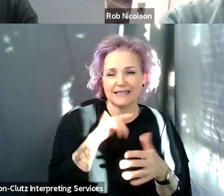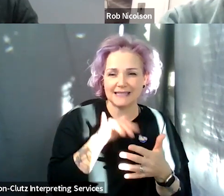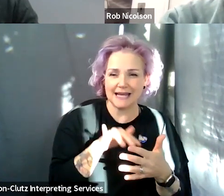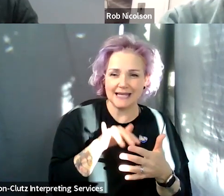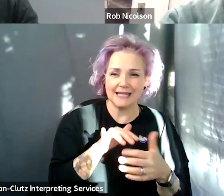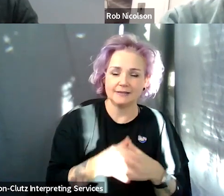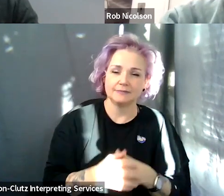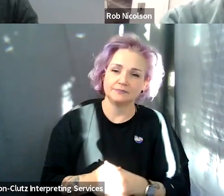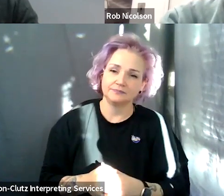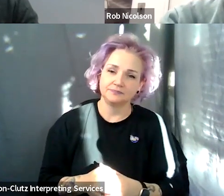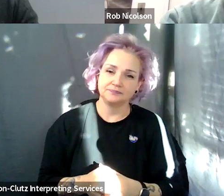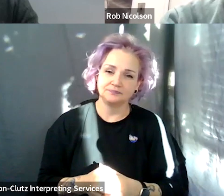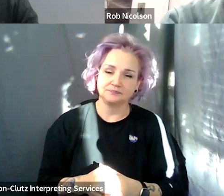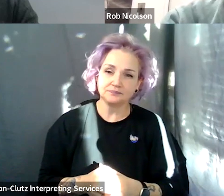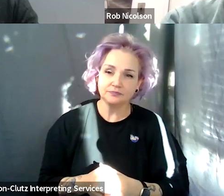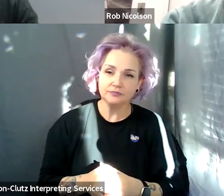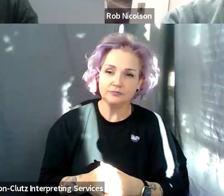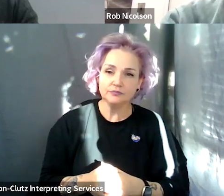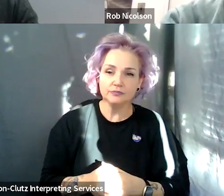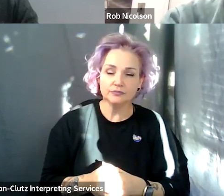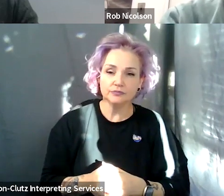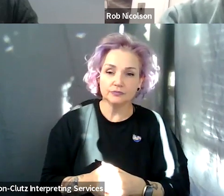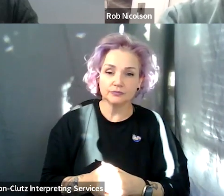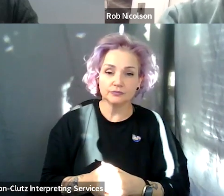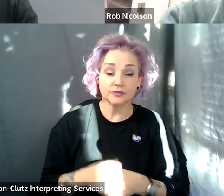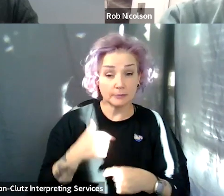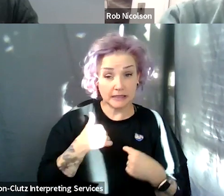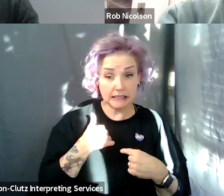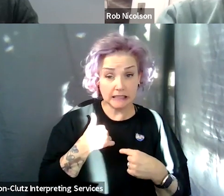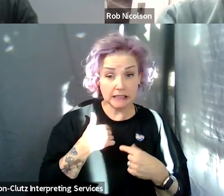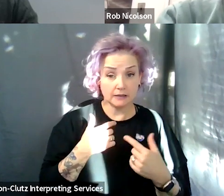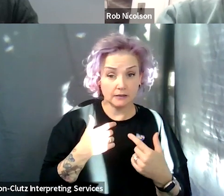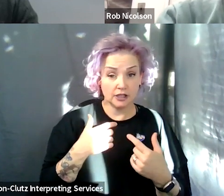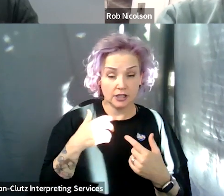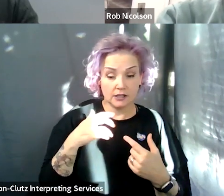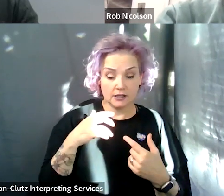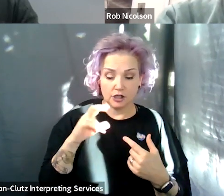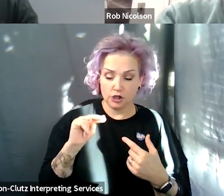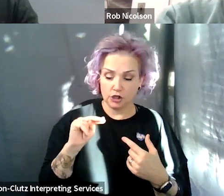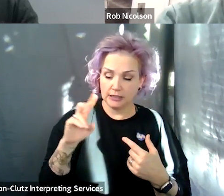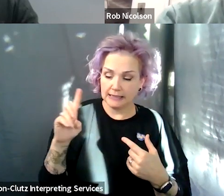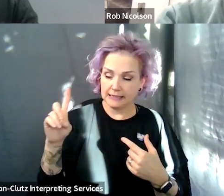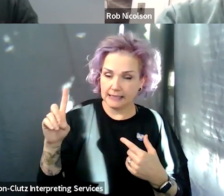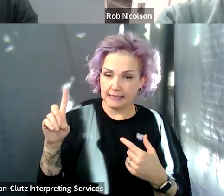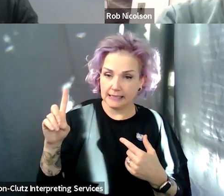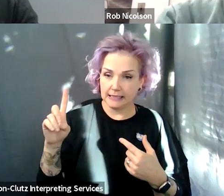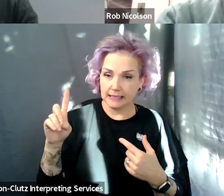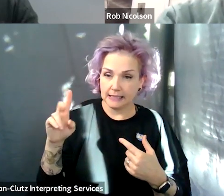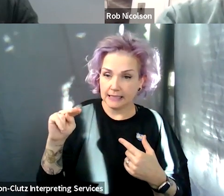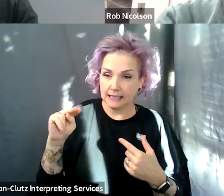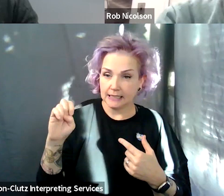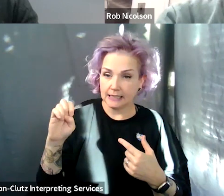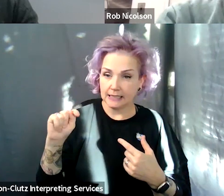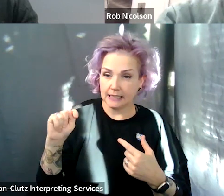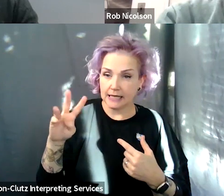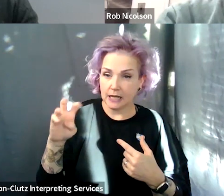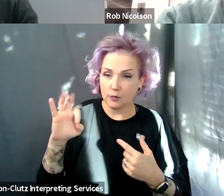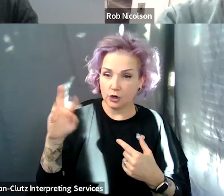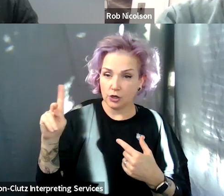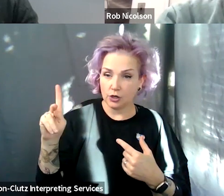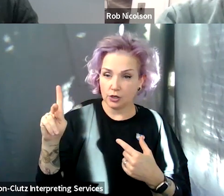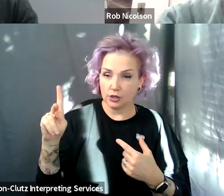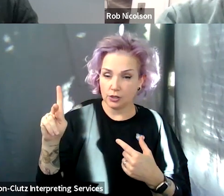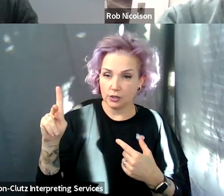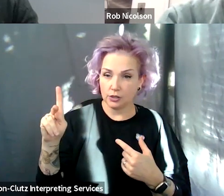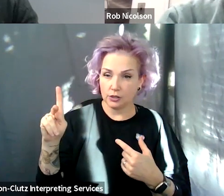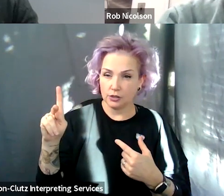group that I work with, the Province of Ontario Neurodevelopmental Disorders Network. So we actually have been working with somebody who was at MAC.